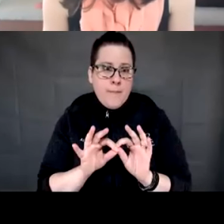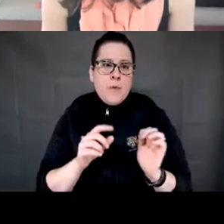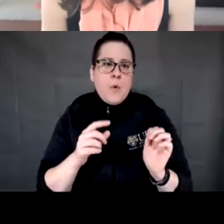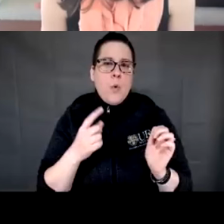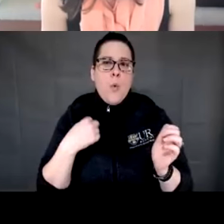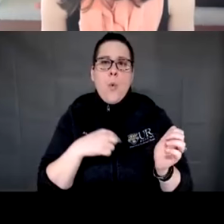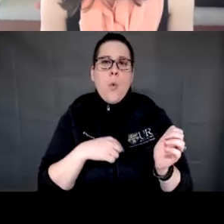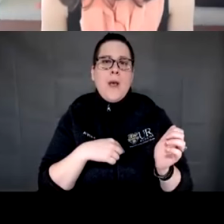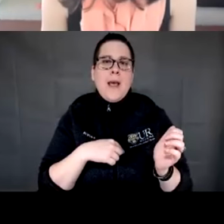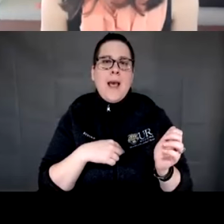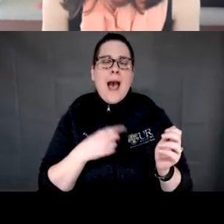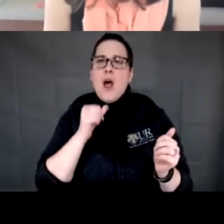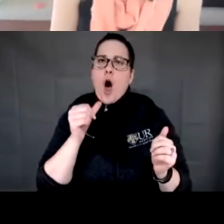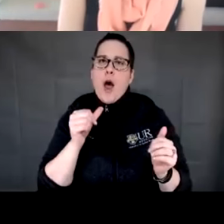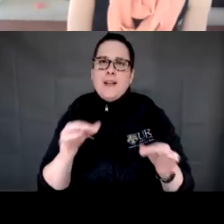unsupervised